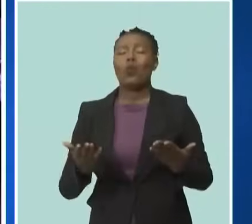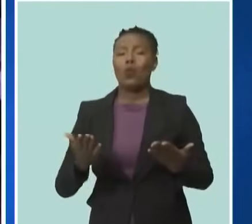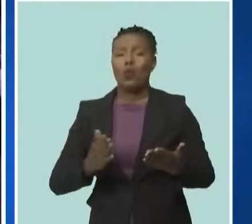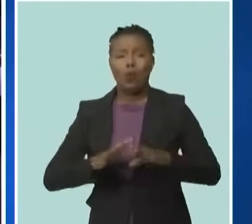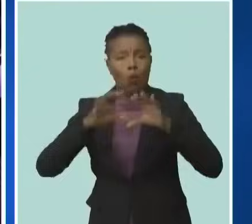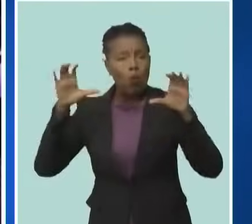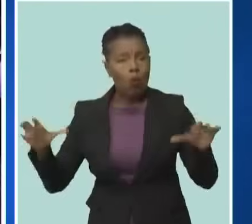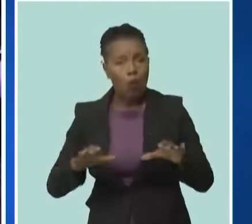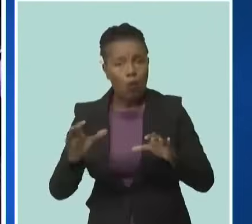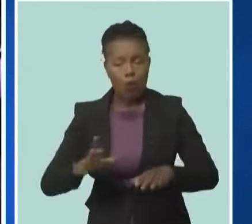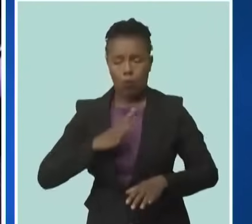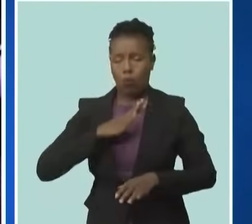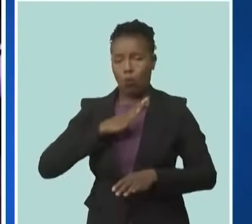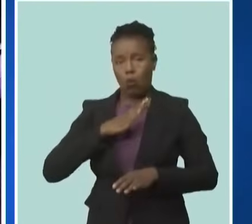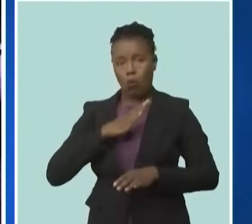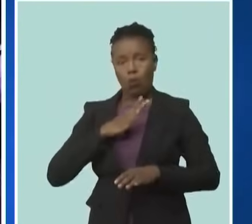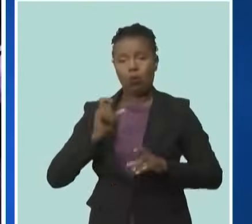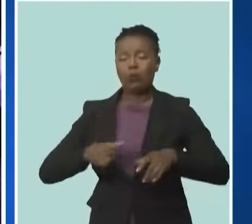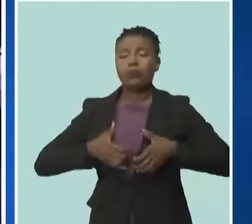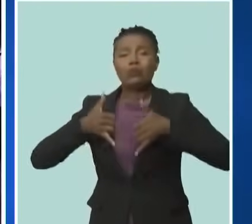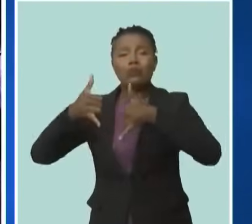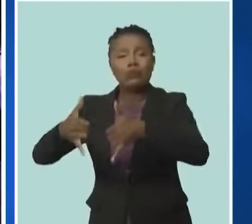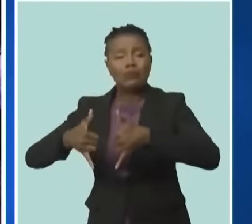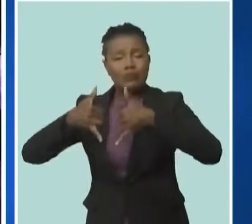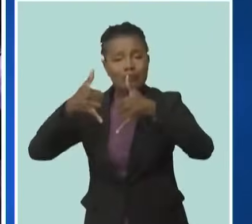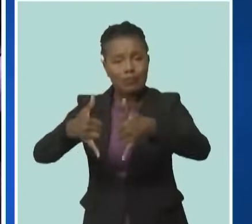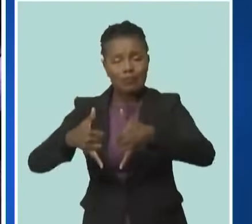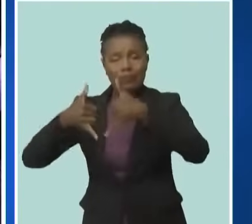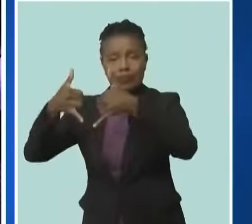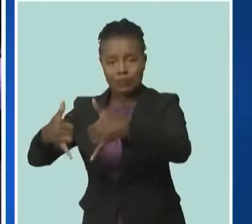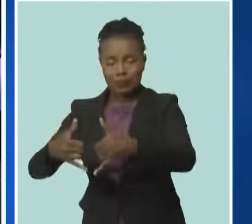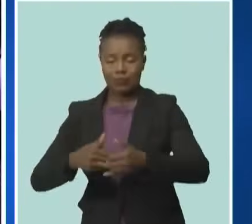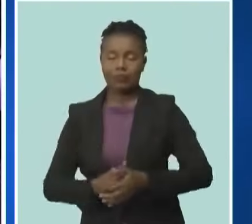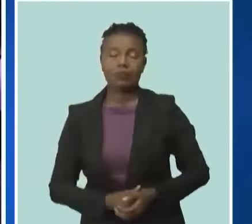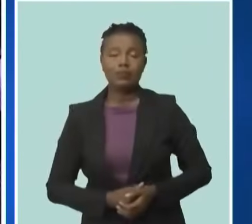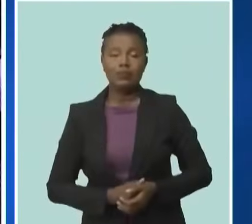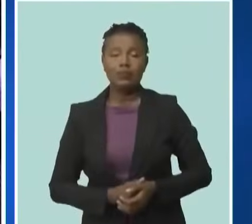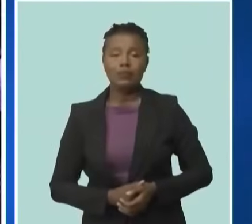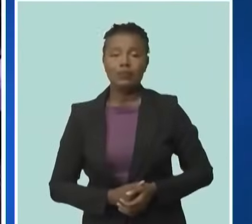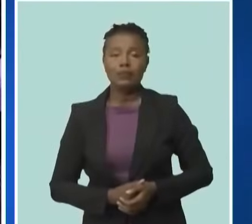And the awards are going to be grounded in